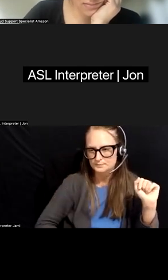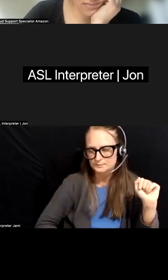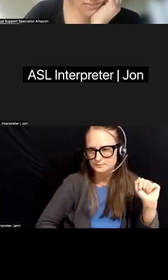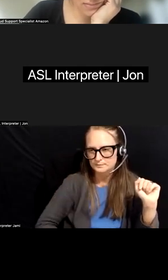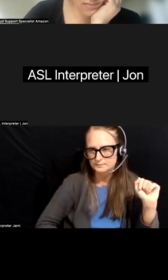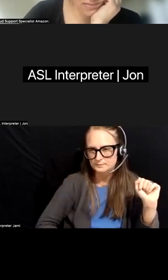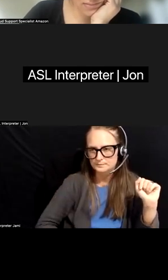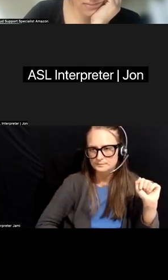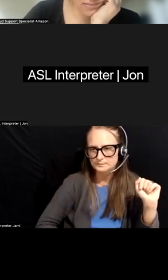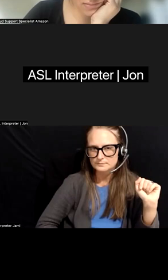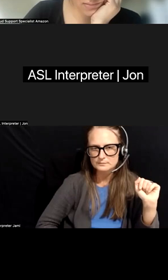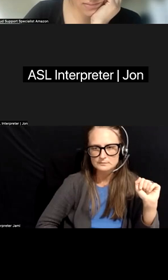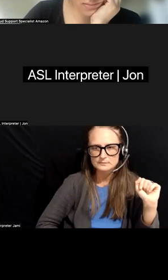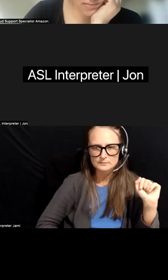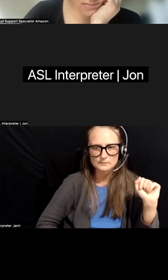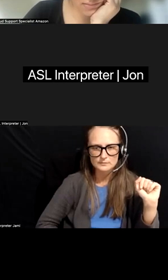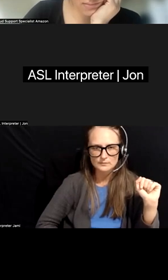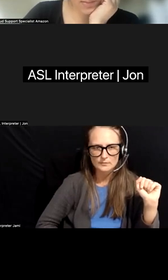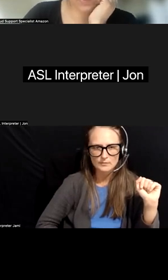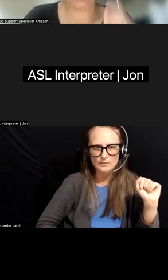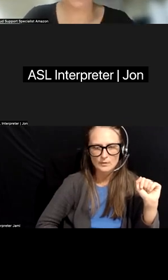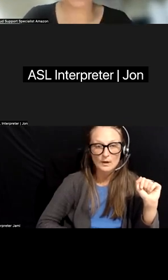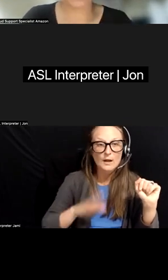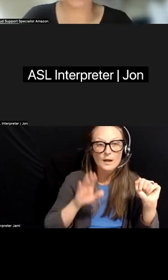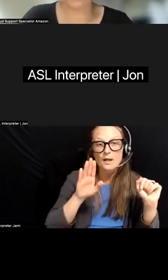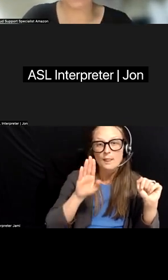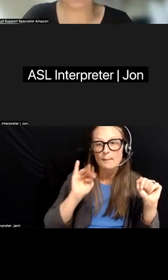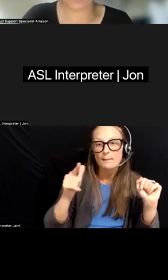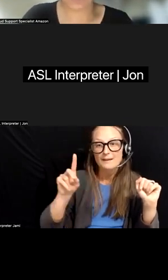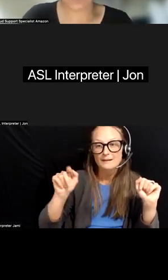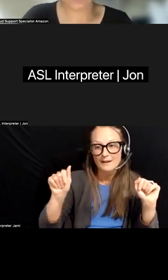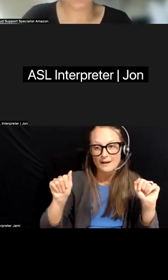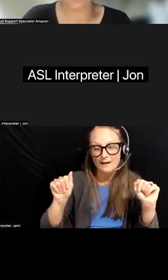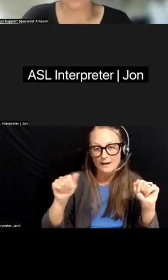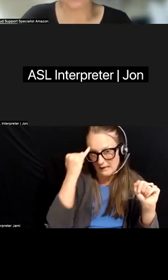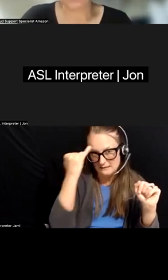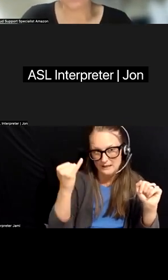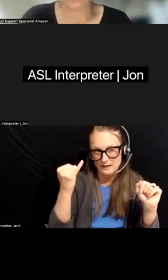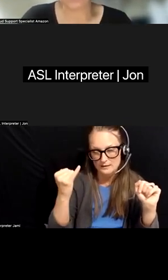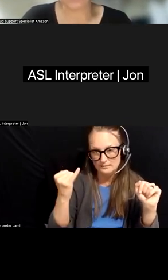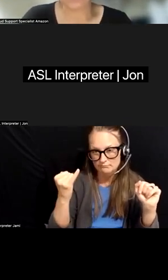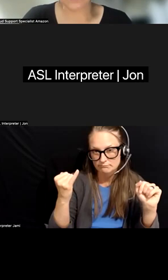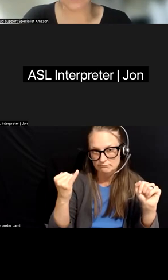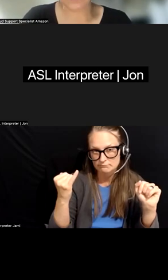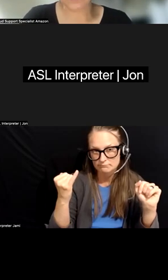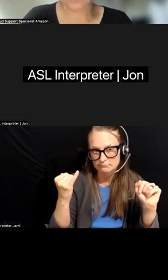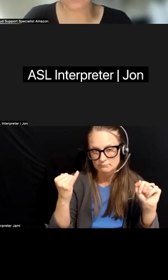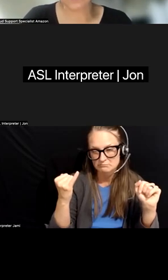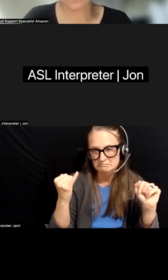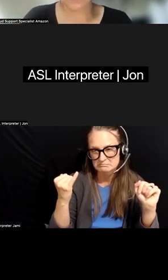So the big data idea is, traditionally we